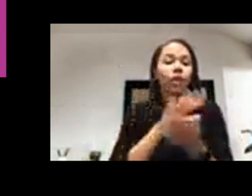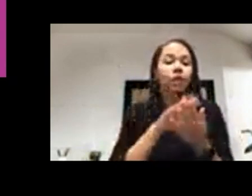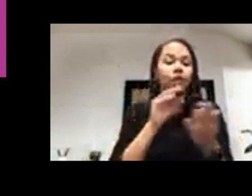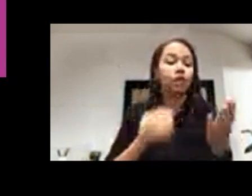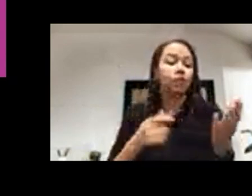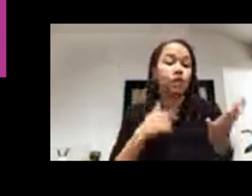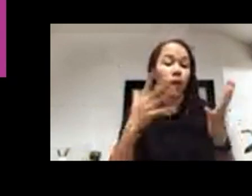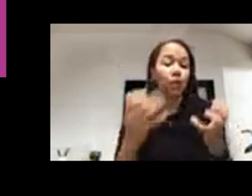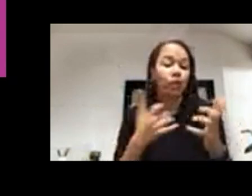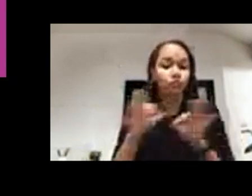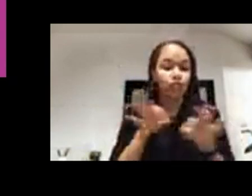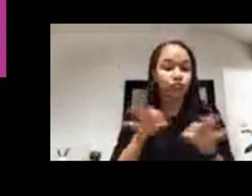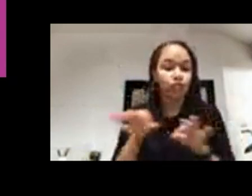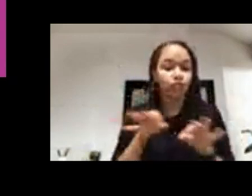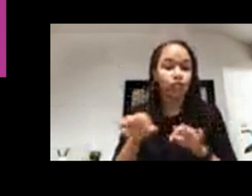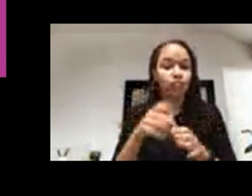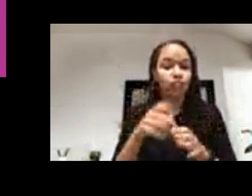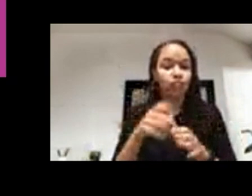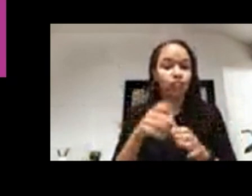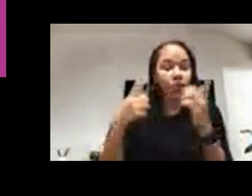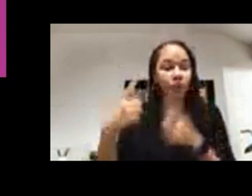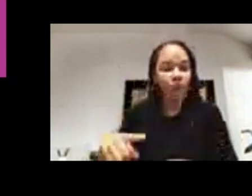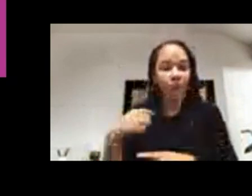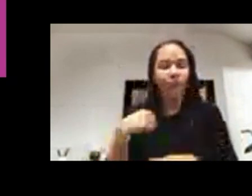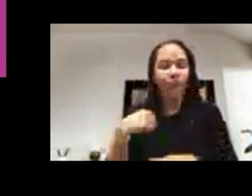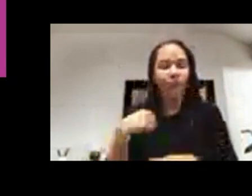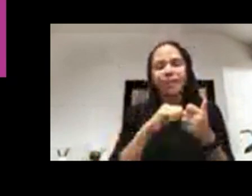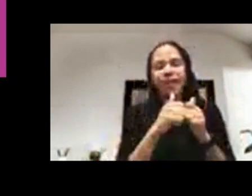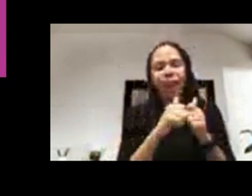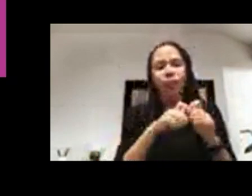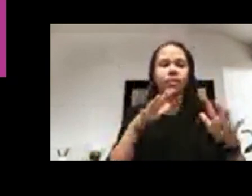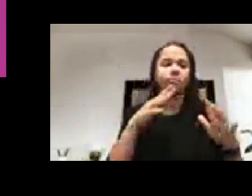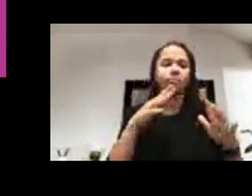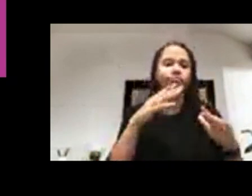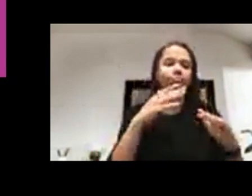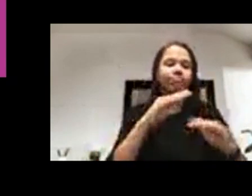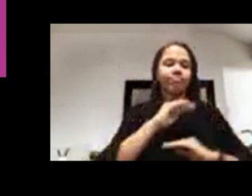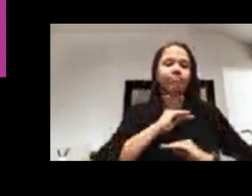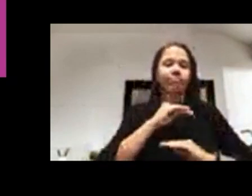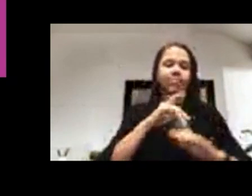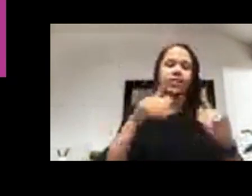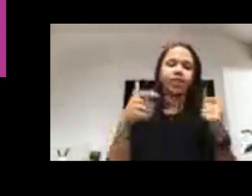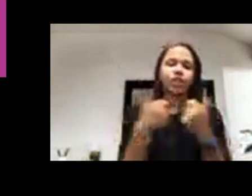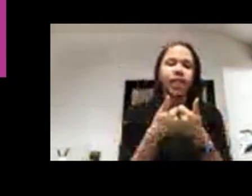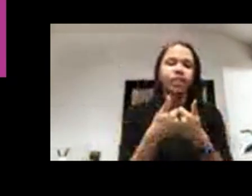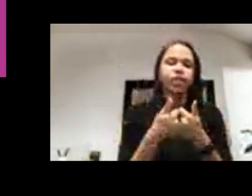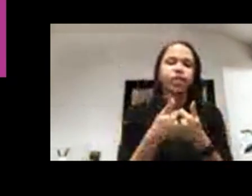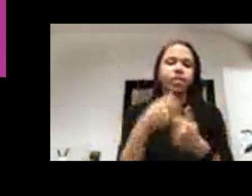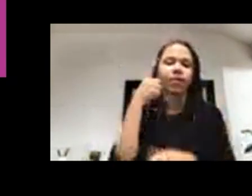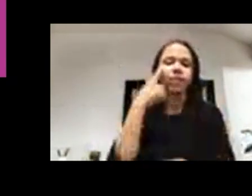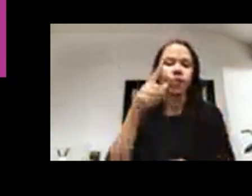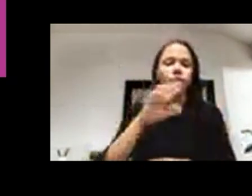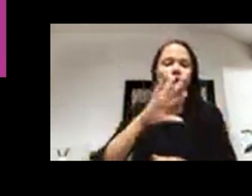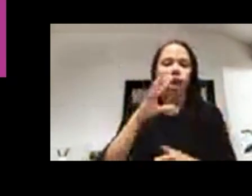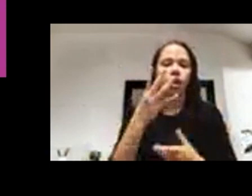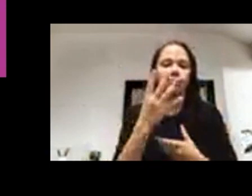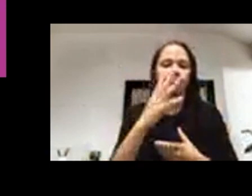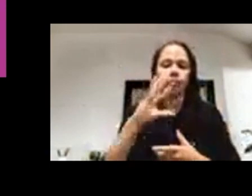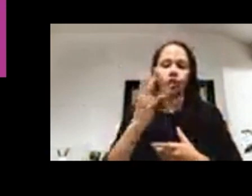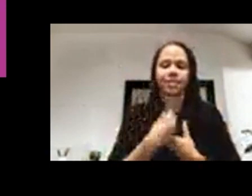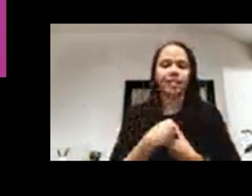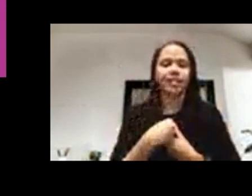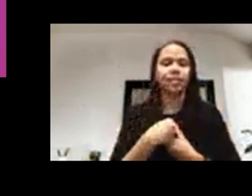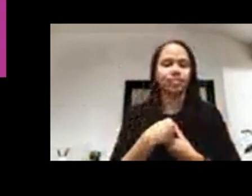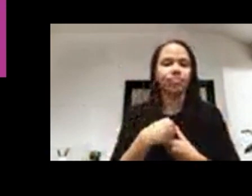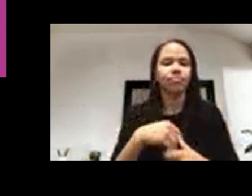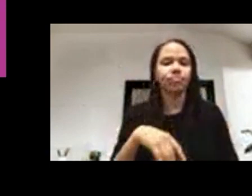and what we did to accommodate the challenges that autistic students face when they are first engaged